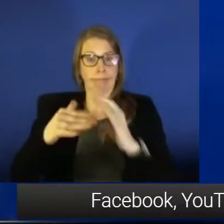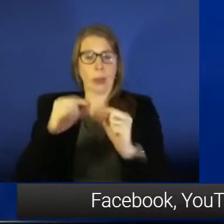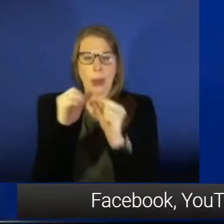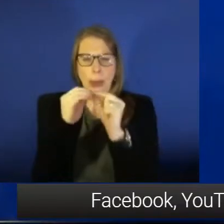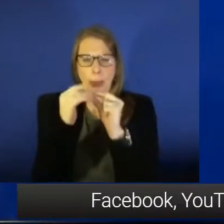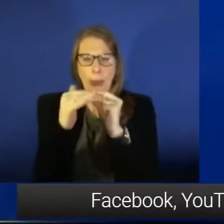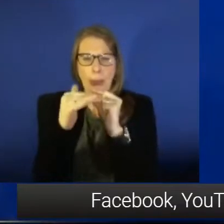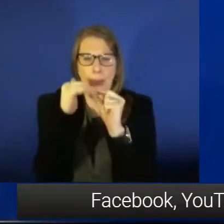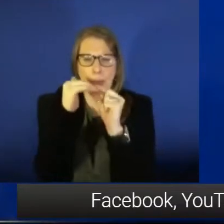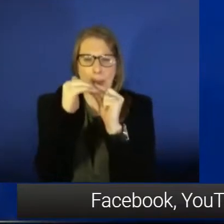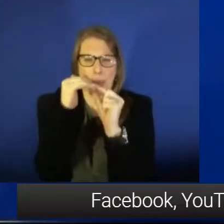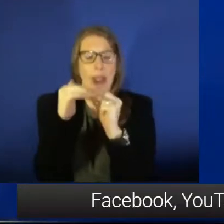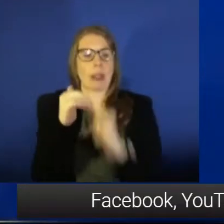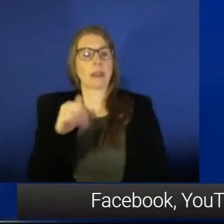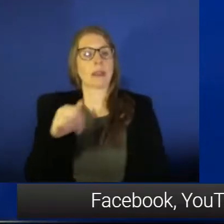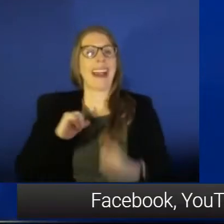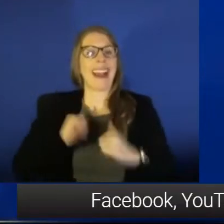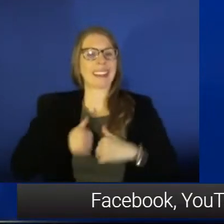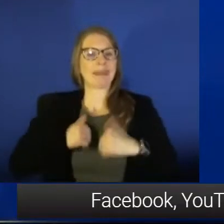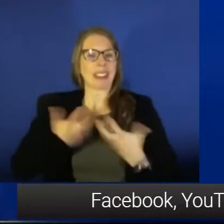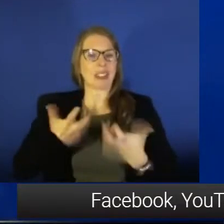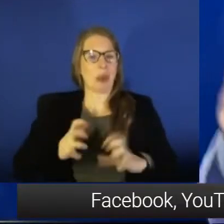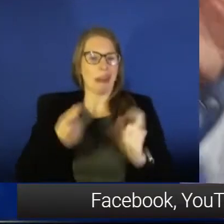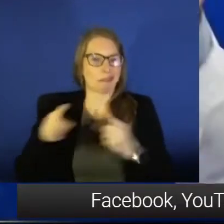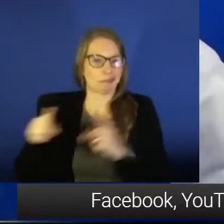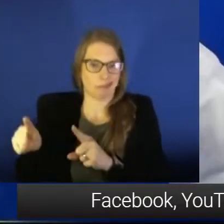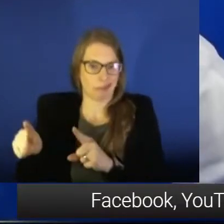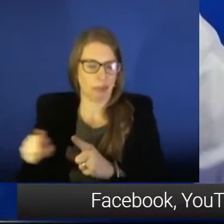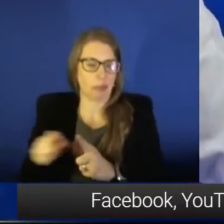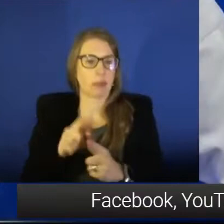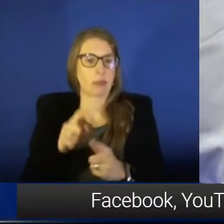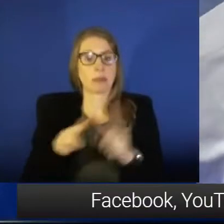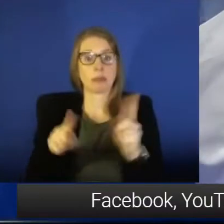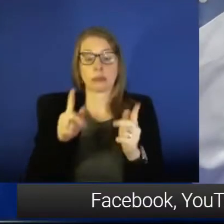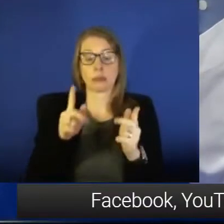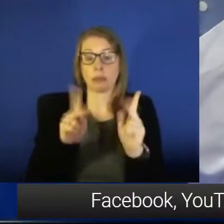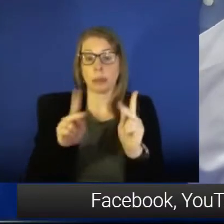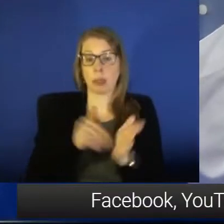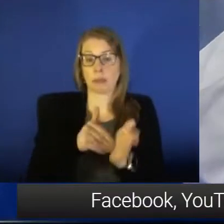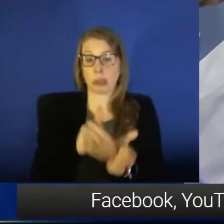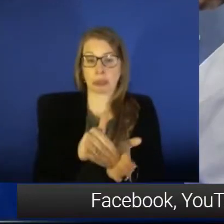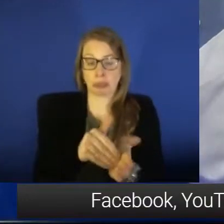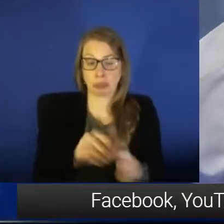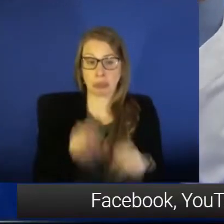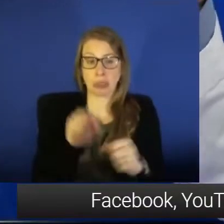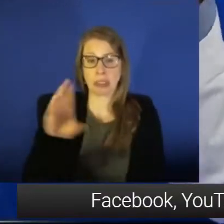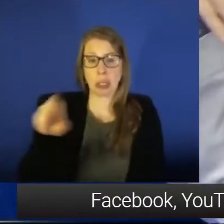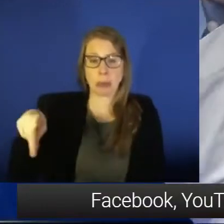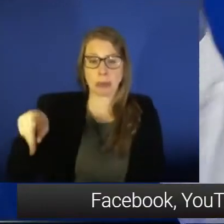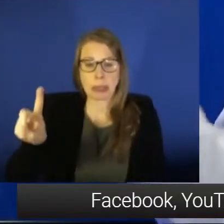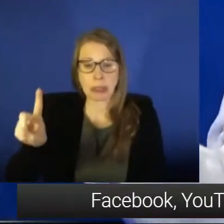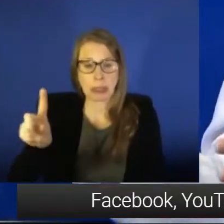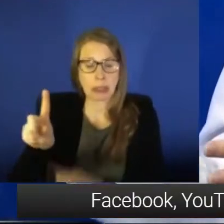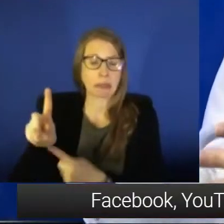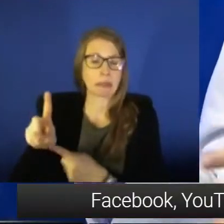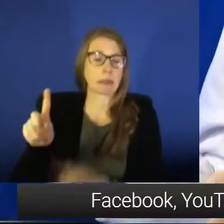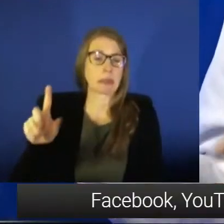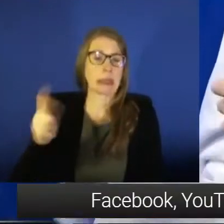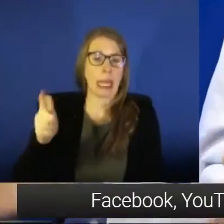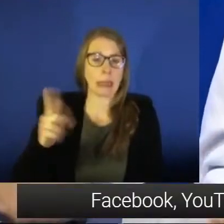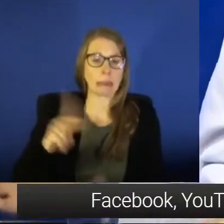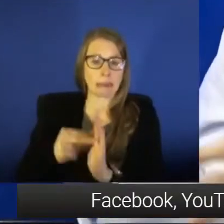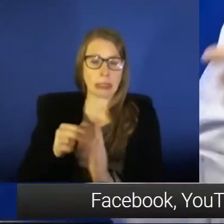that. That's why we recommend such early treatment. But Bill, people often do that. Usually when we talk about COPD in a lay term, we're talking about chronic